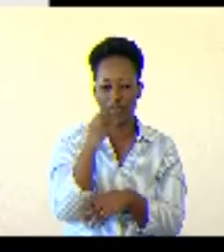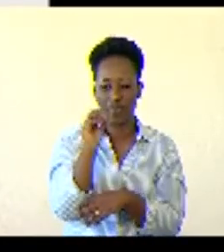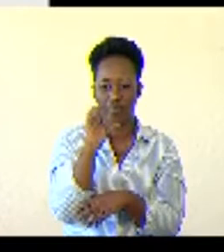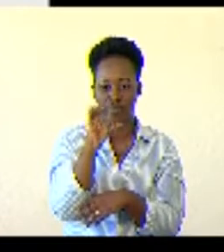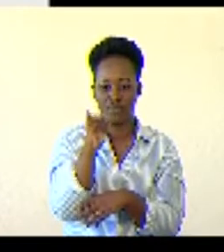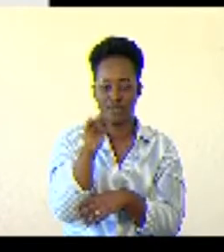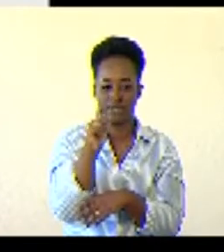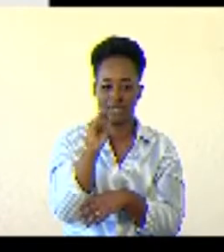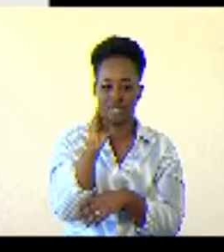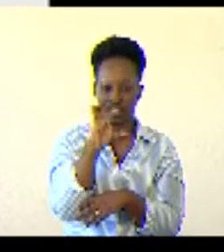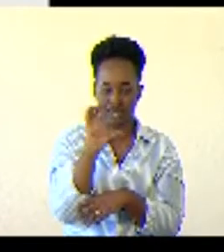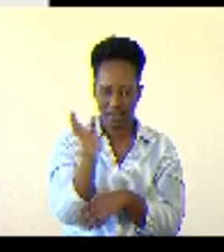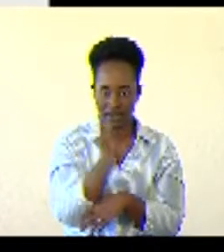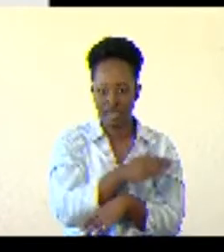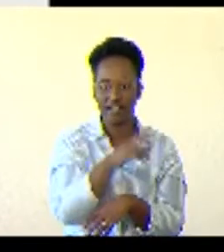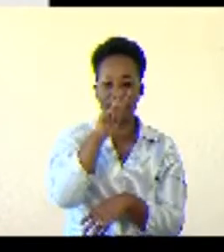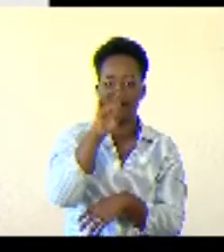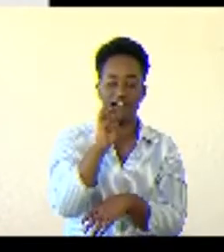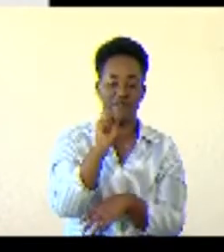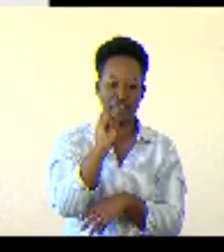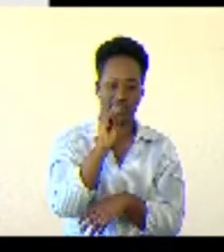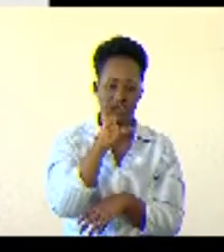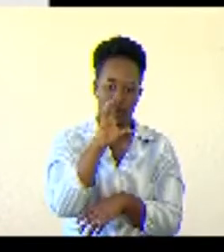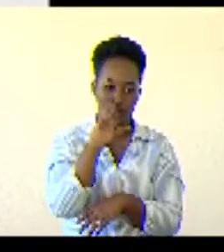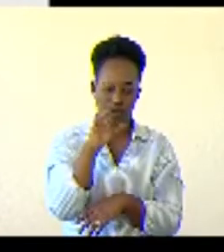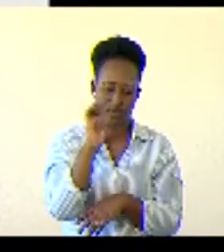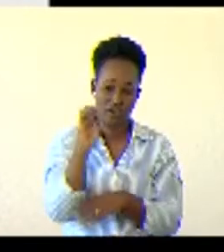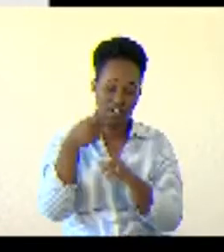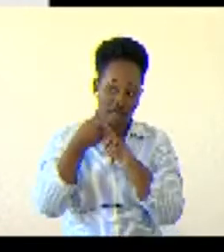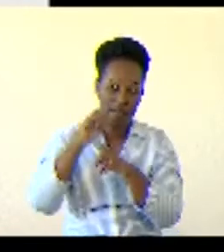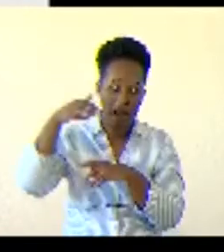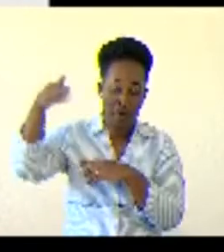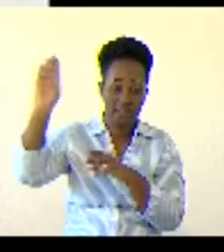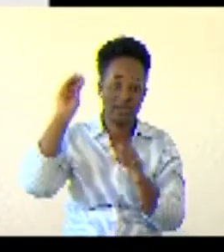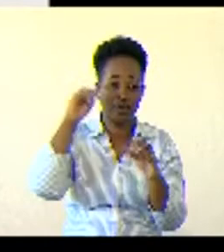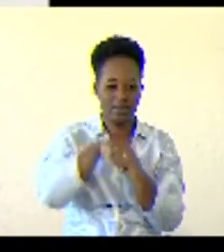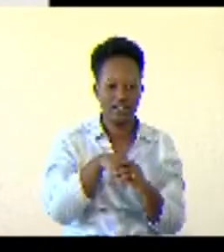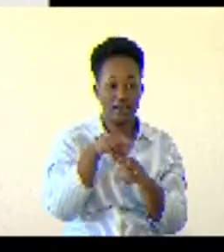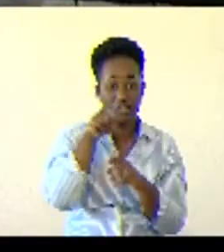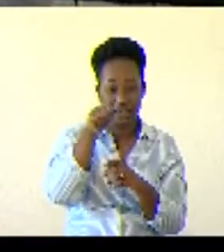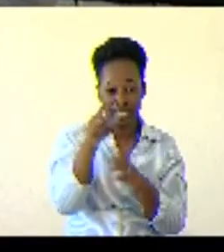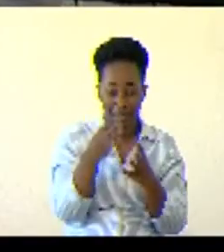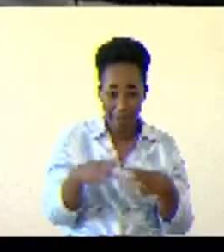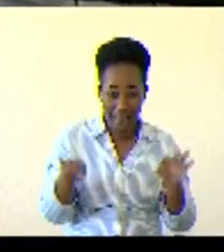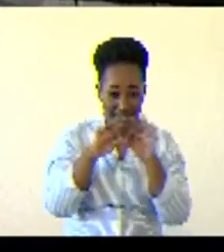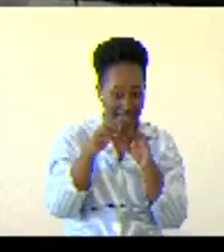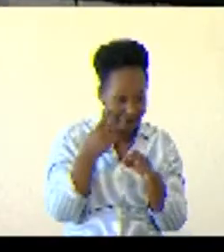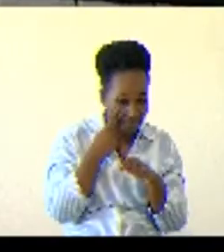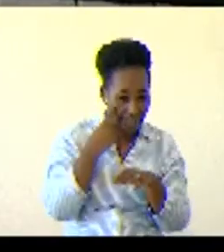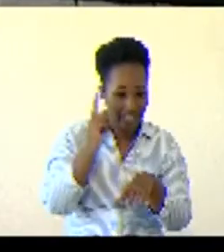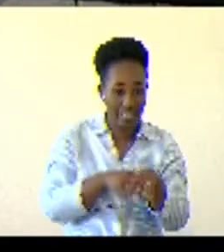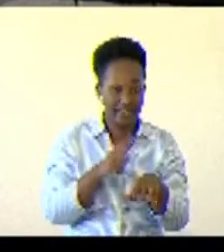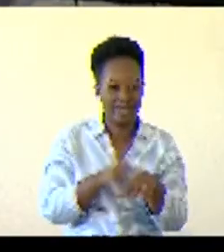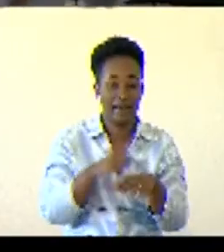of the substances from outside to inside. This is mainly observed in white blood cells, as I mentioned. They